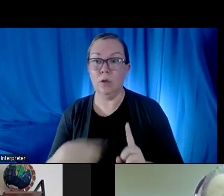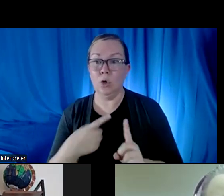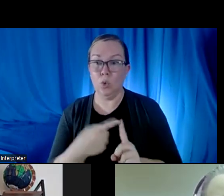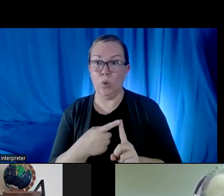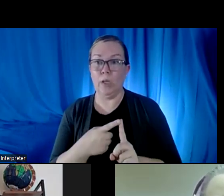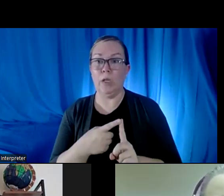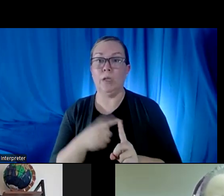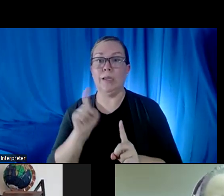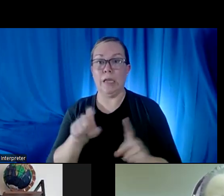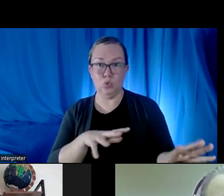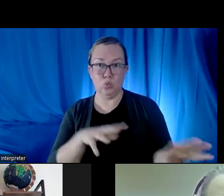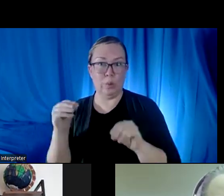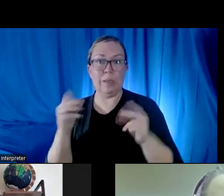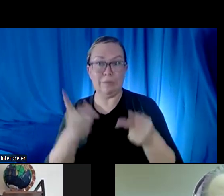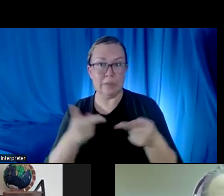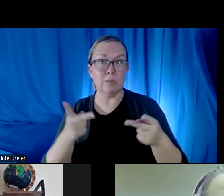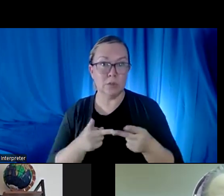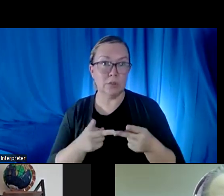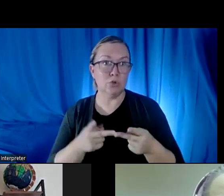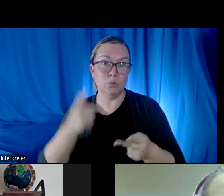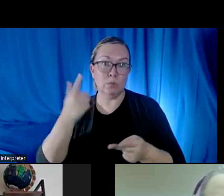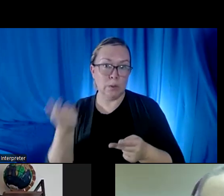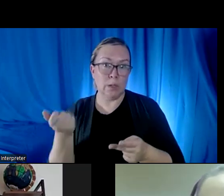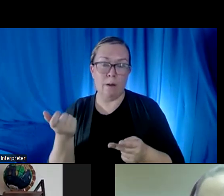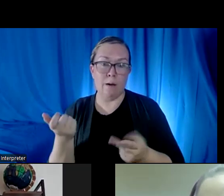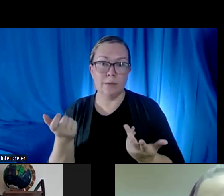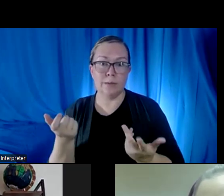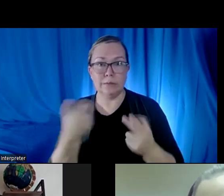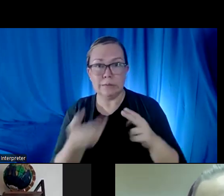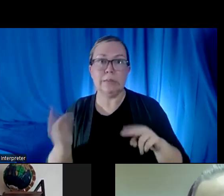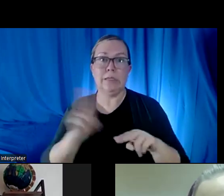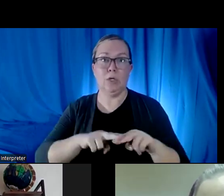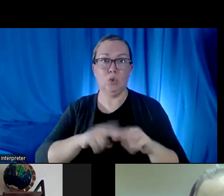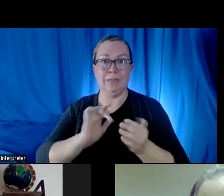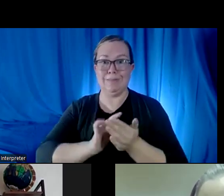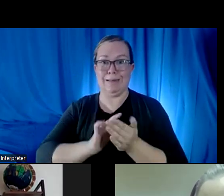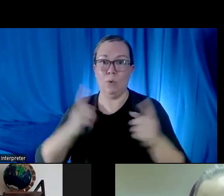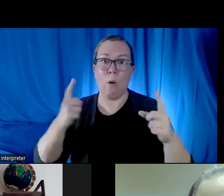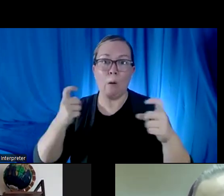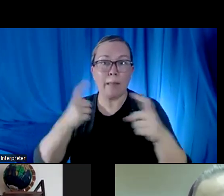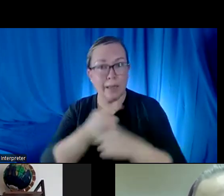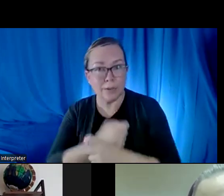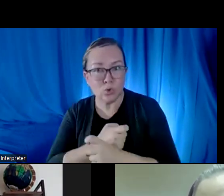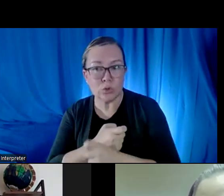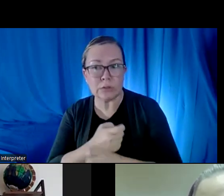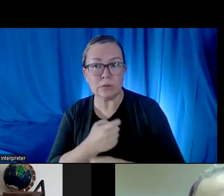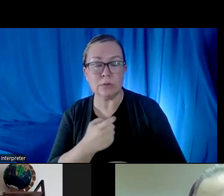his position due to increased medical complications and